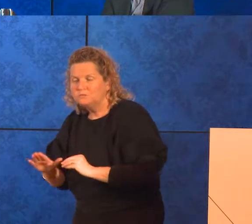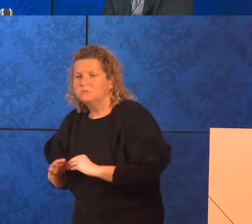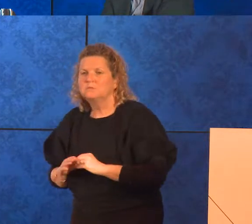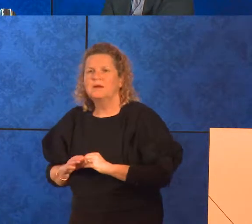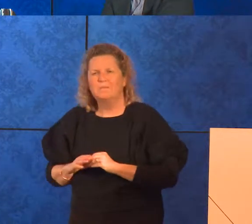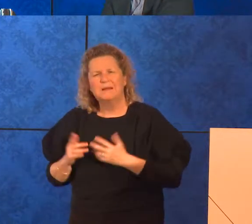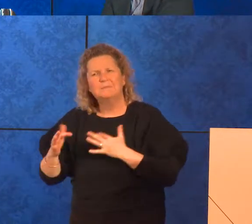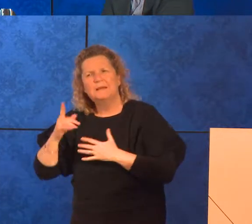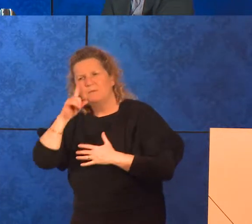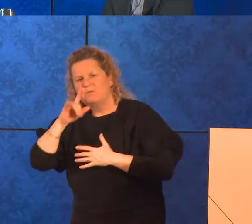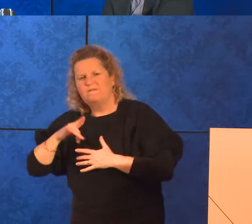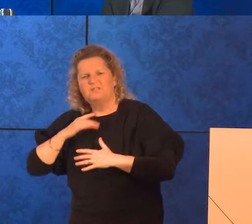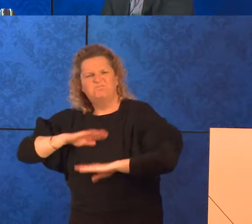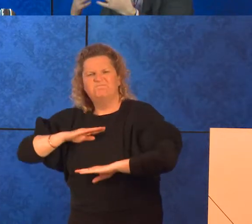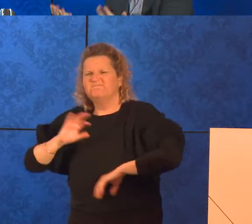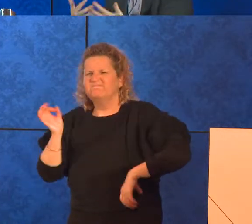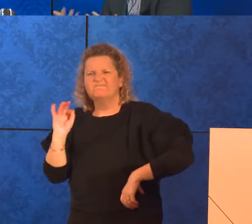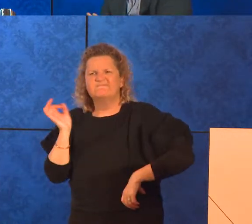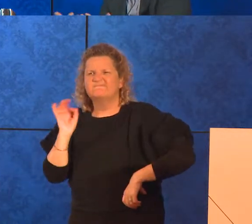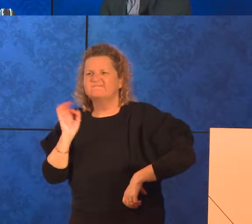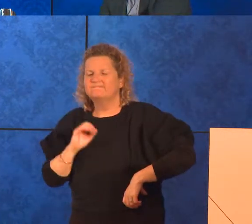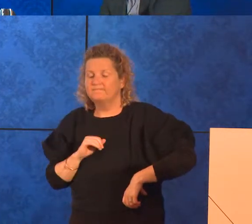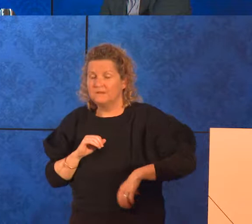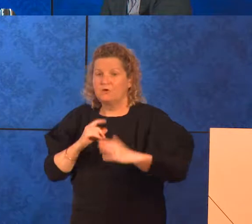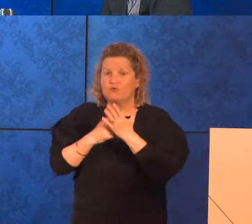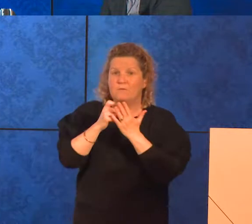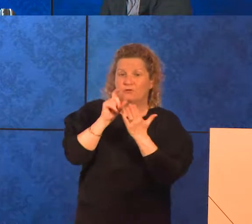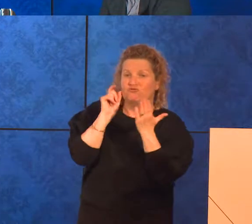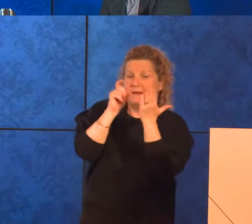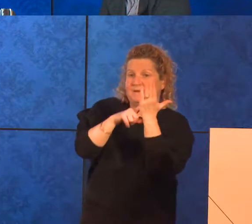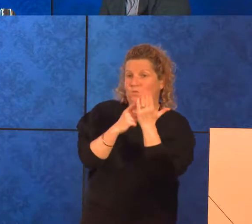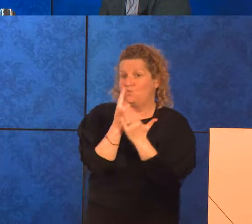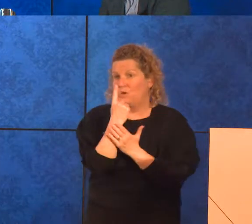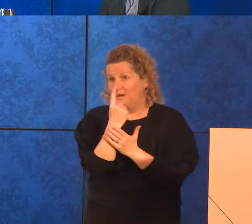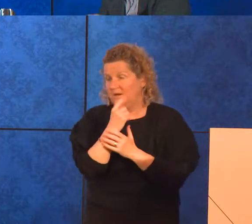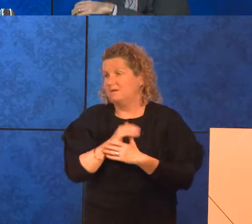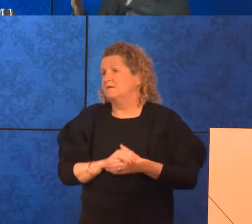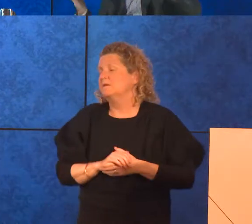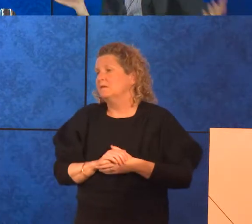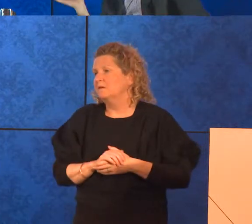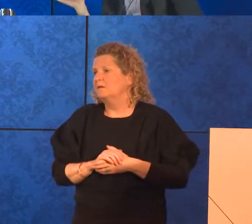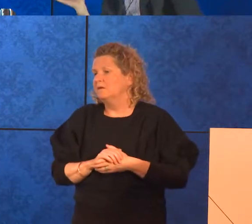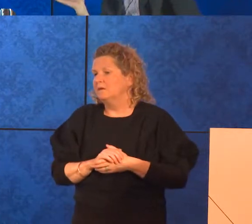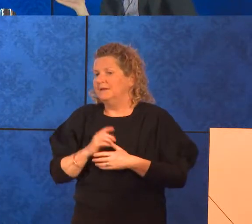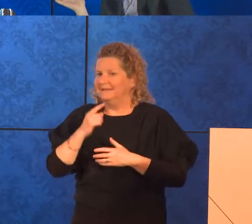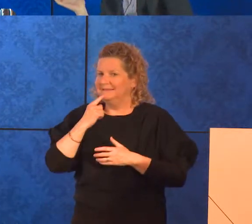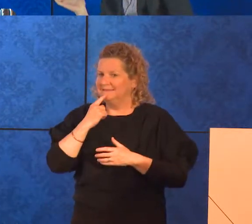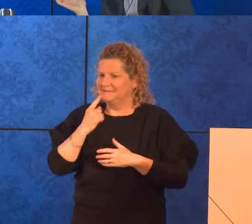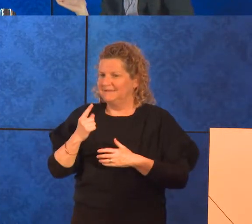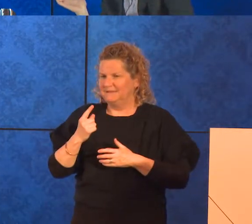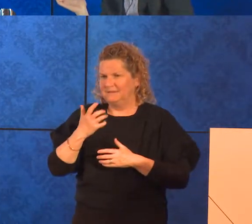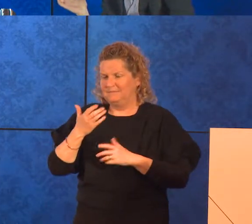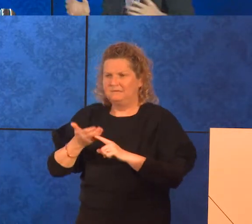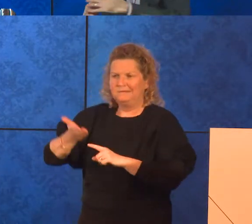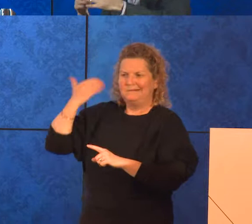people still felt dissatisfied. One of the recommendations from the Royal Commission, though, was to sort of reopen past